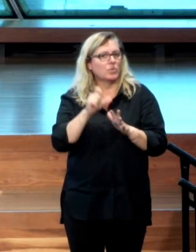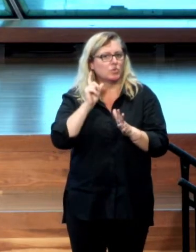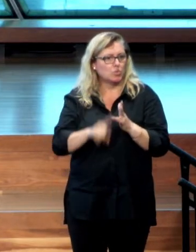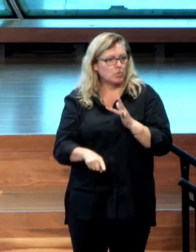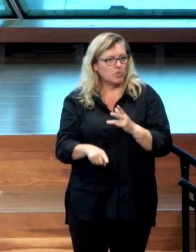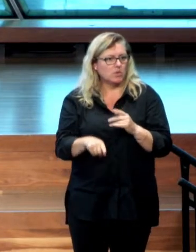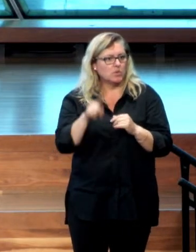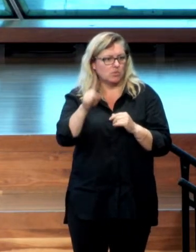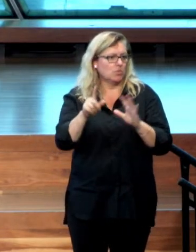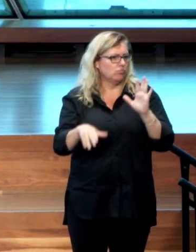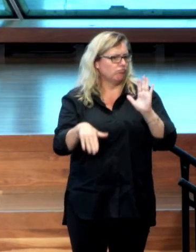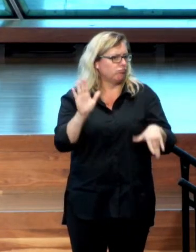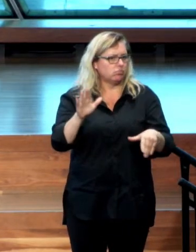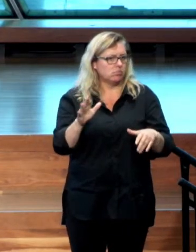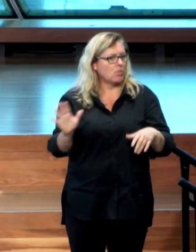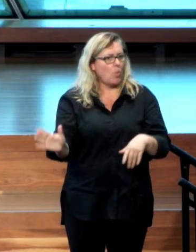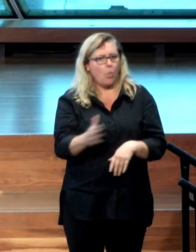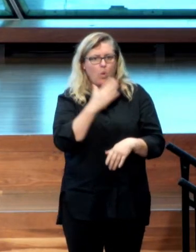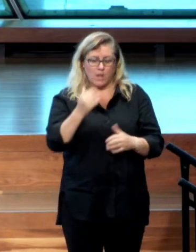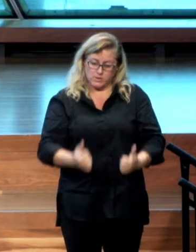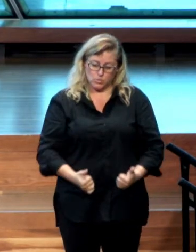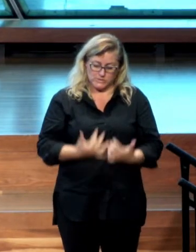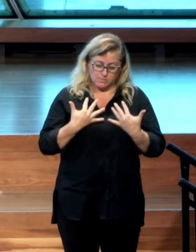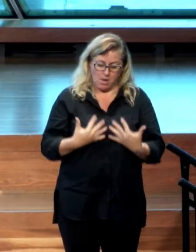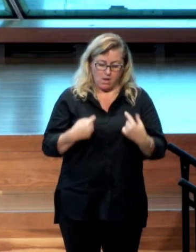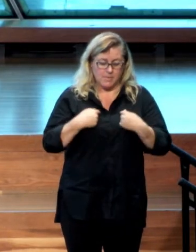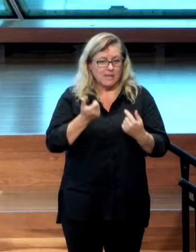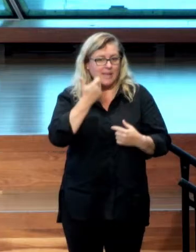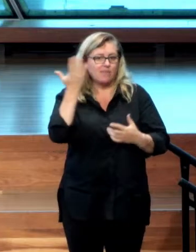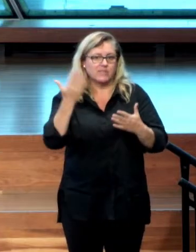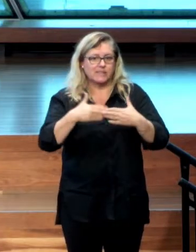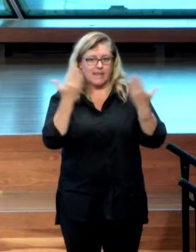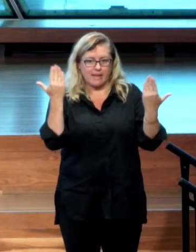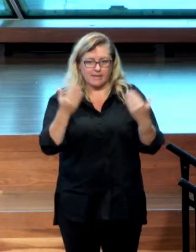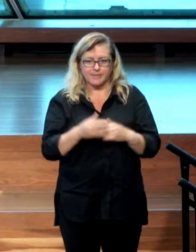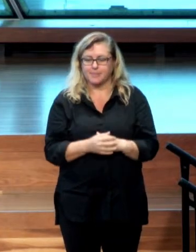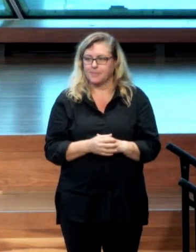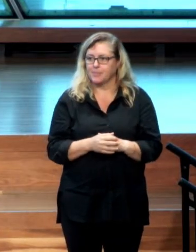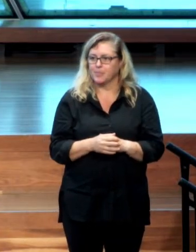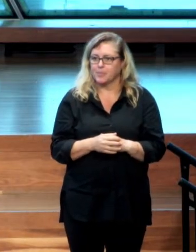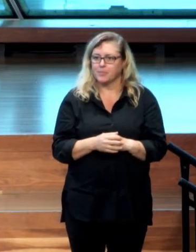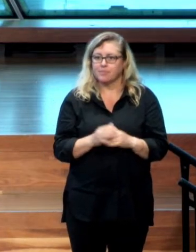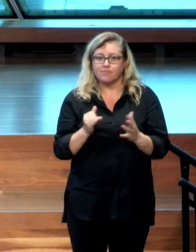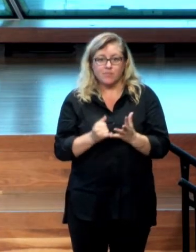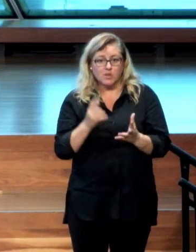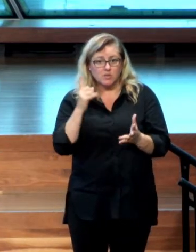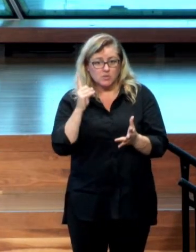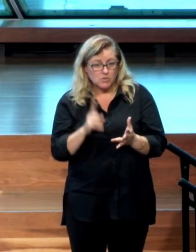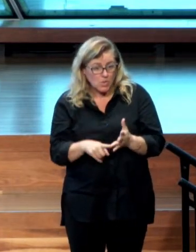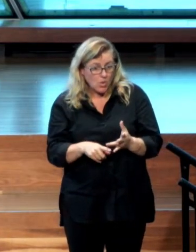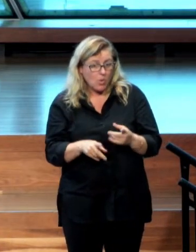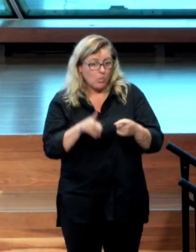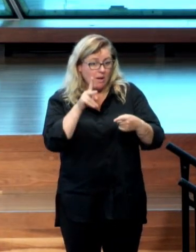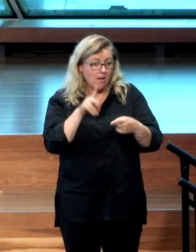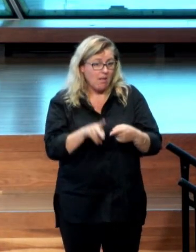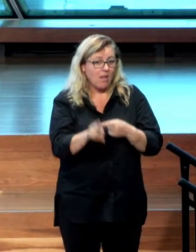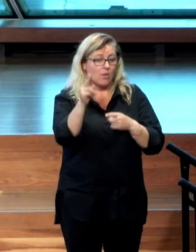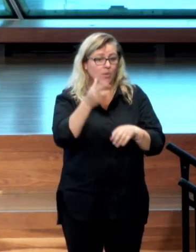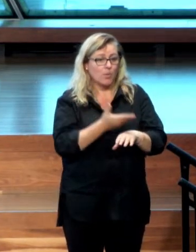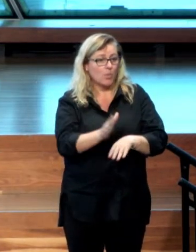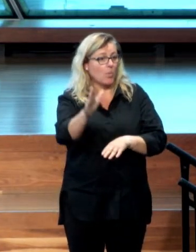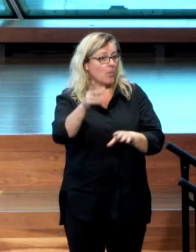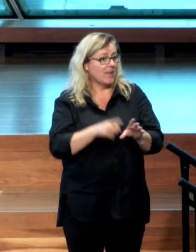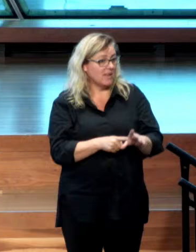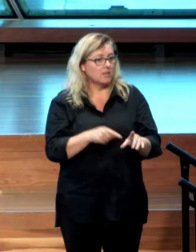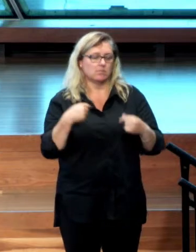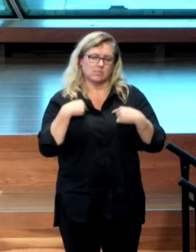enrich us all, and you particularly inspire me every single day. So as we launch into this new year, let's